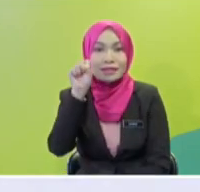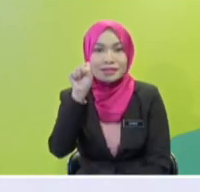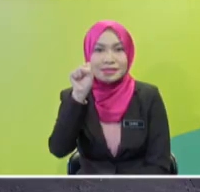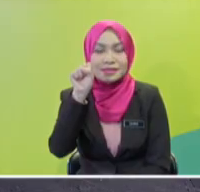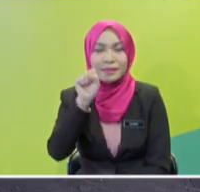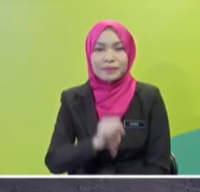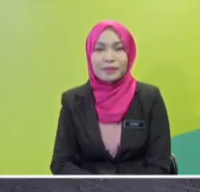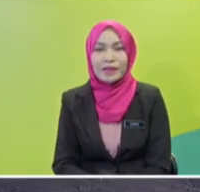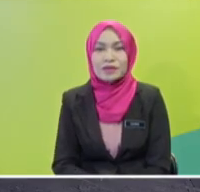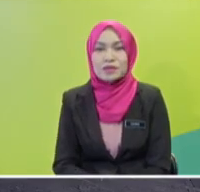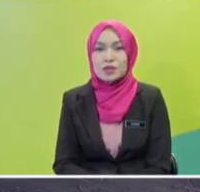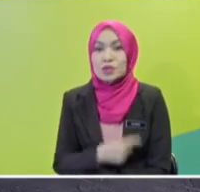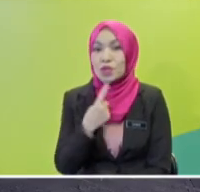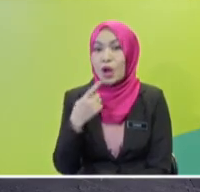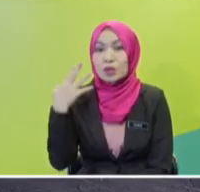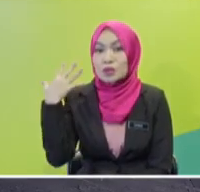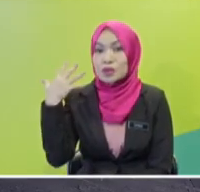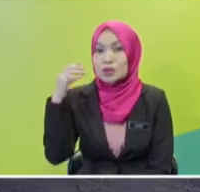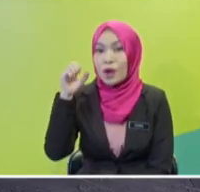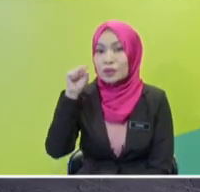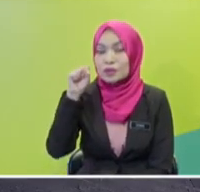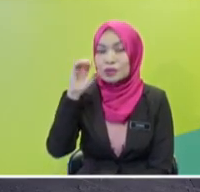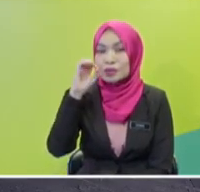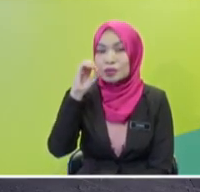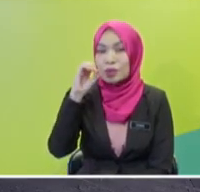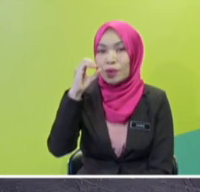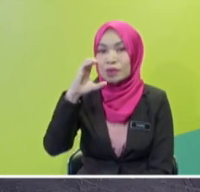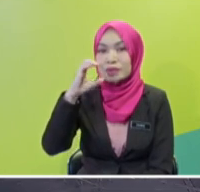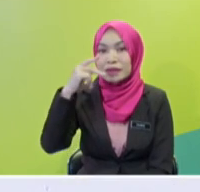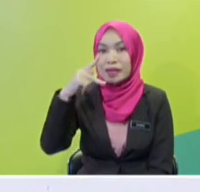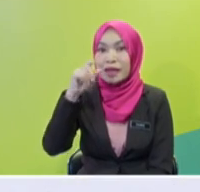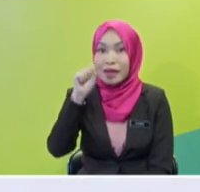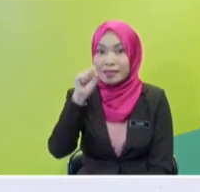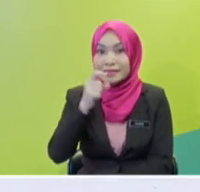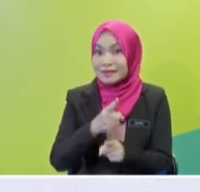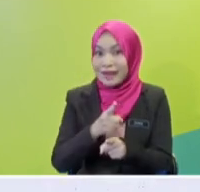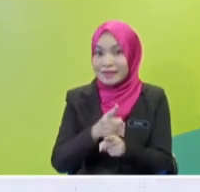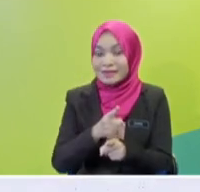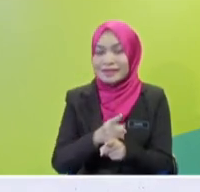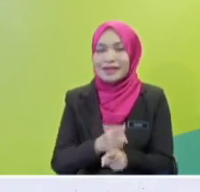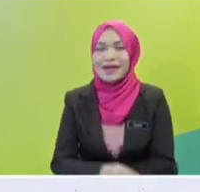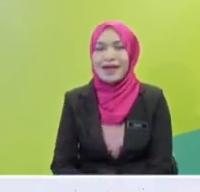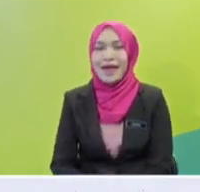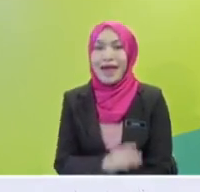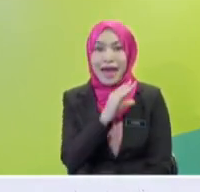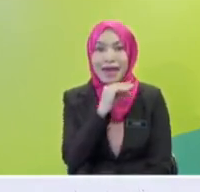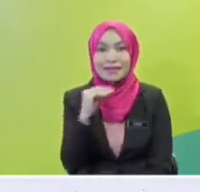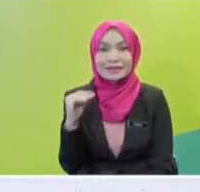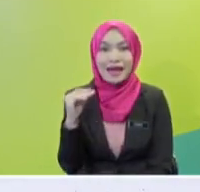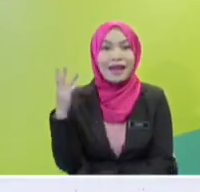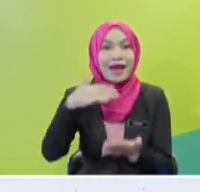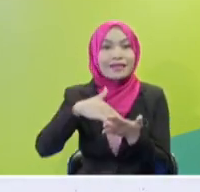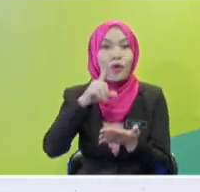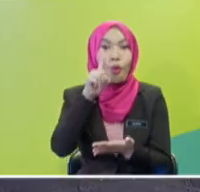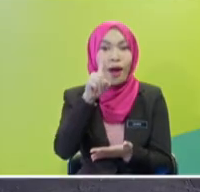item, another clothes that starts with an S also. This one. Yes, skirt. A skirt. Okay. Ooh, double scoop ice cream.